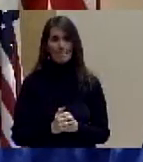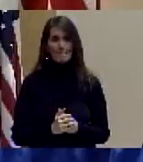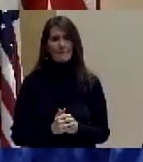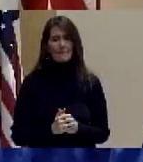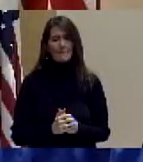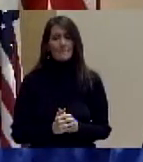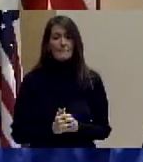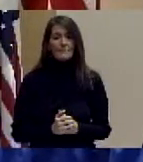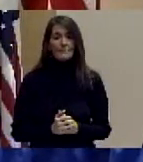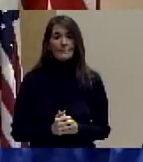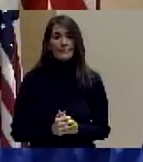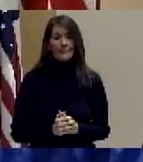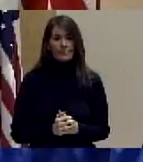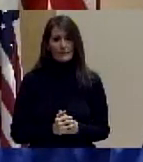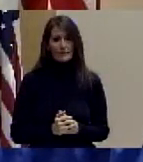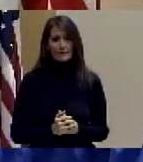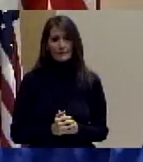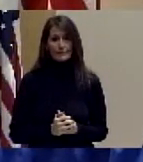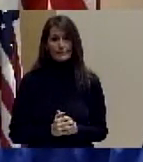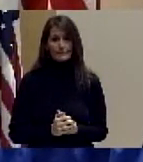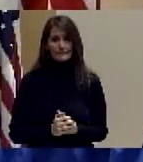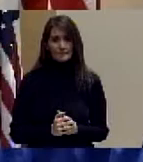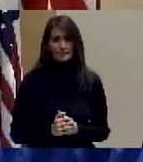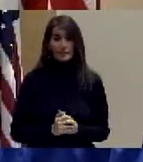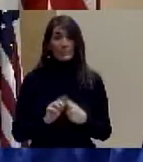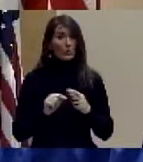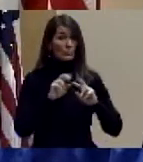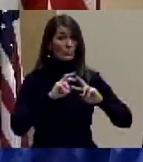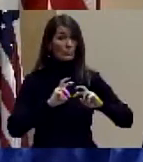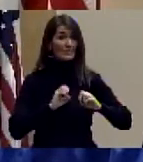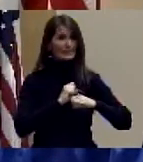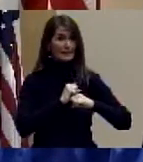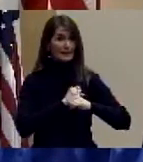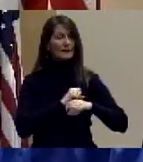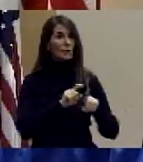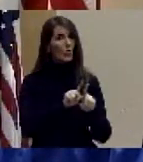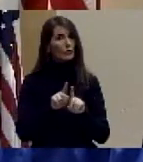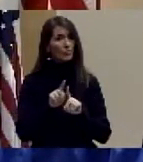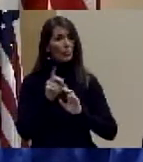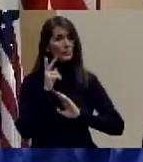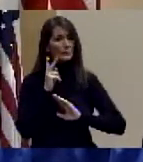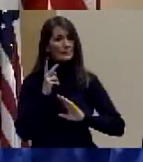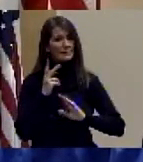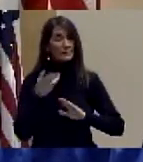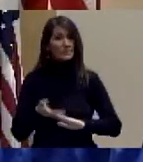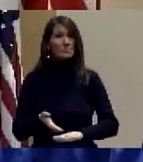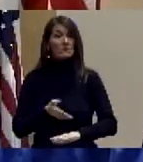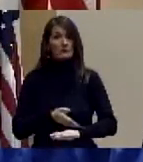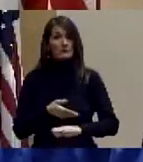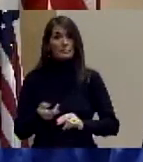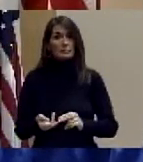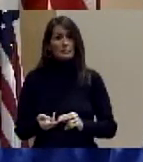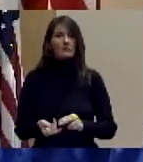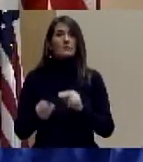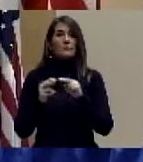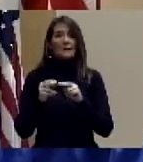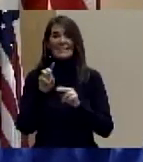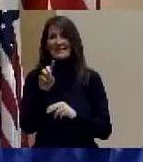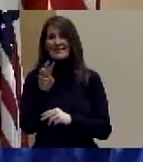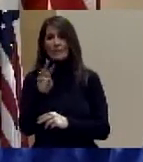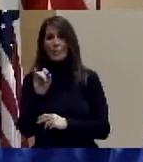Now, conversely, when you go through those statistics, you'll also see a dramatic increase this past year in